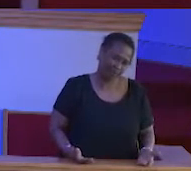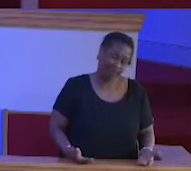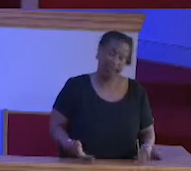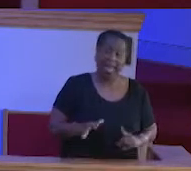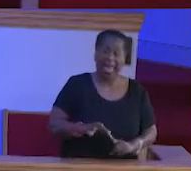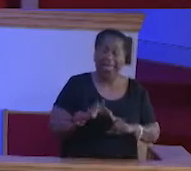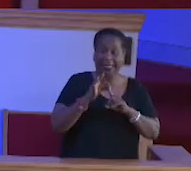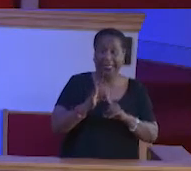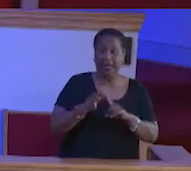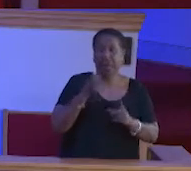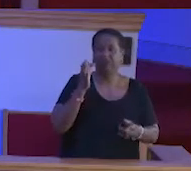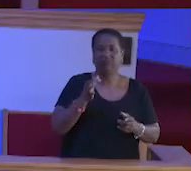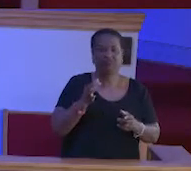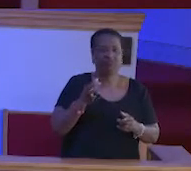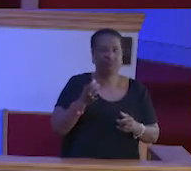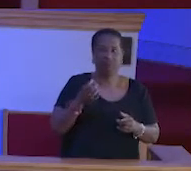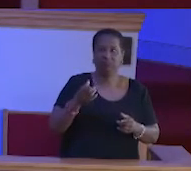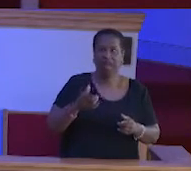except judgment,